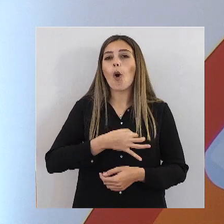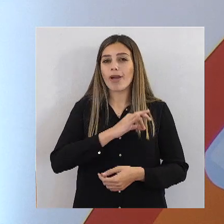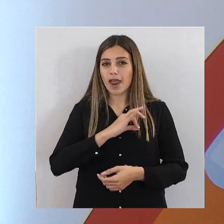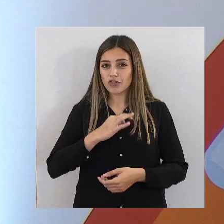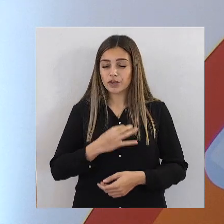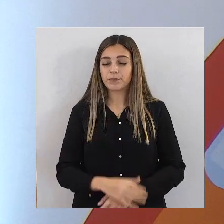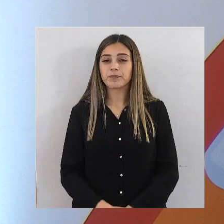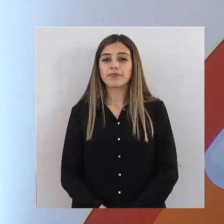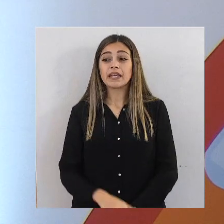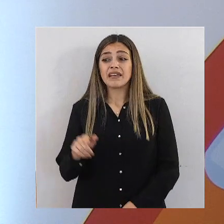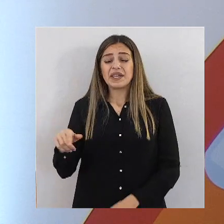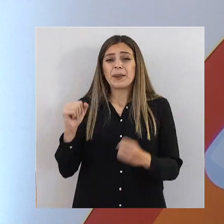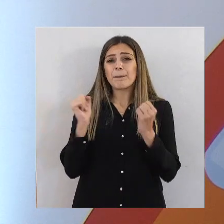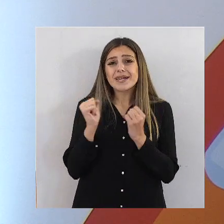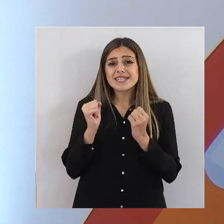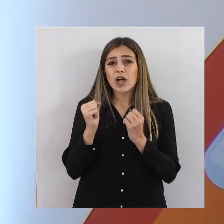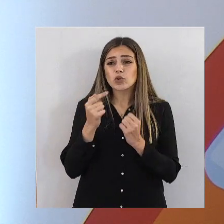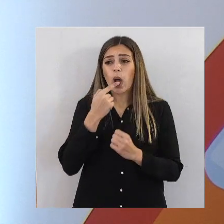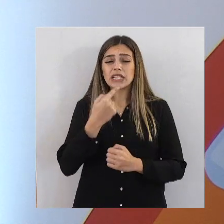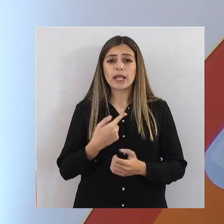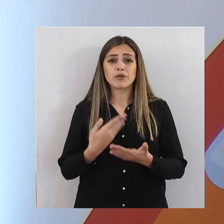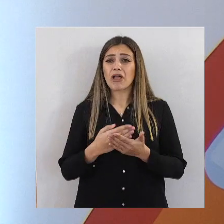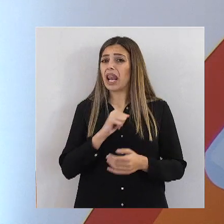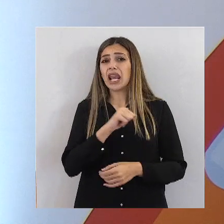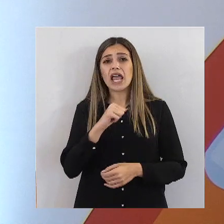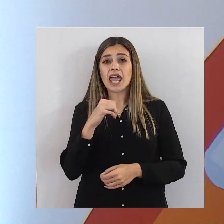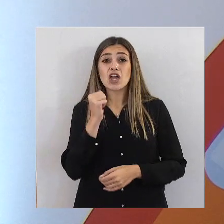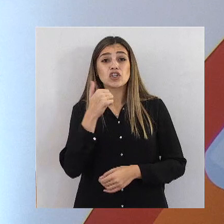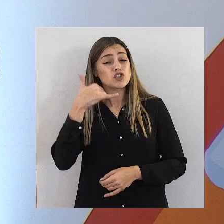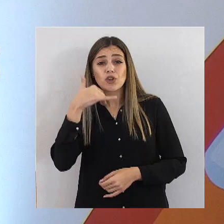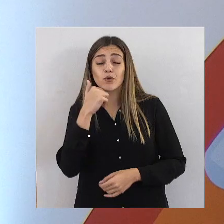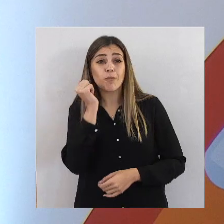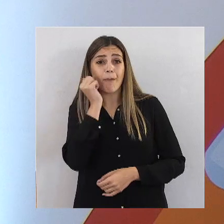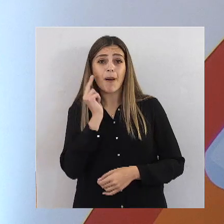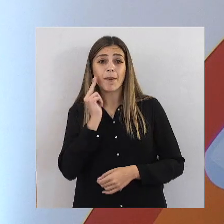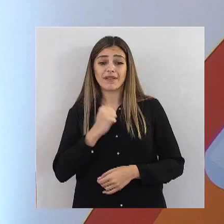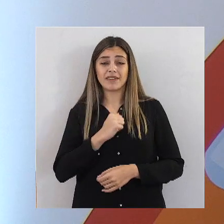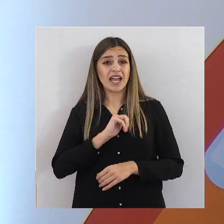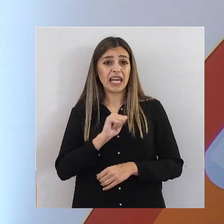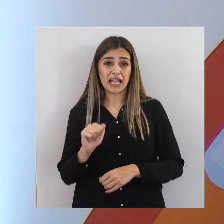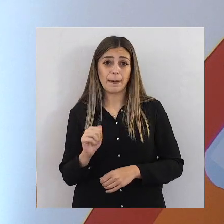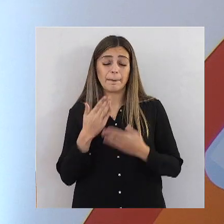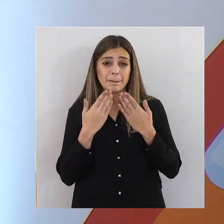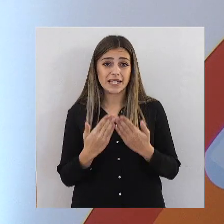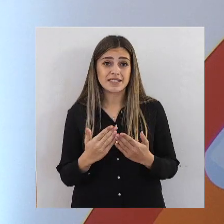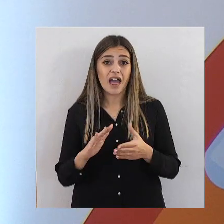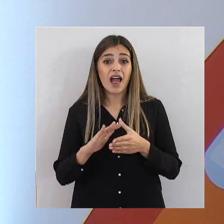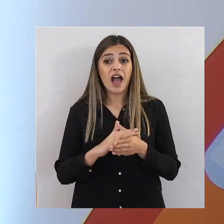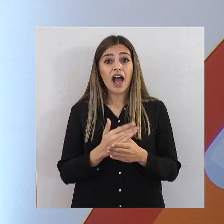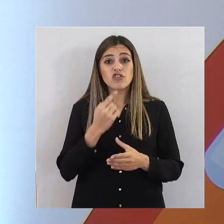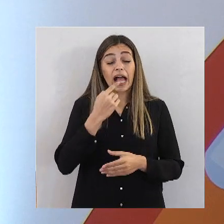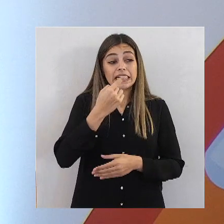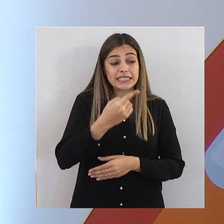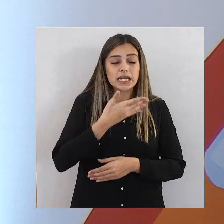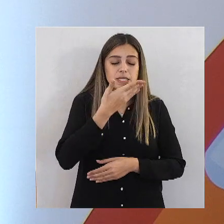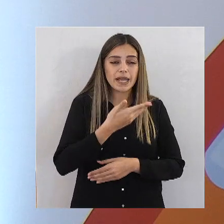patient panicked and begged us not to do so. To our awe, she removed her wig and told us that she was a biologically male, and